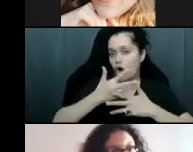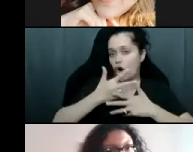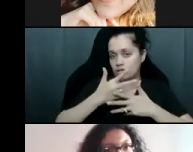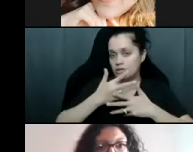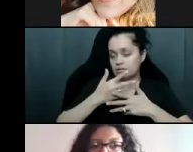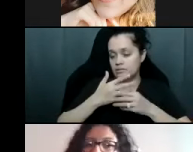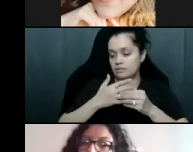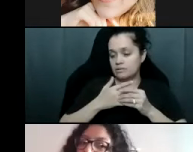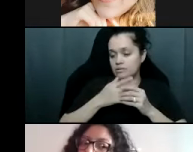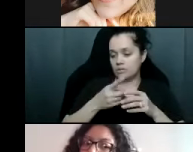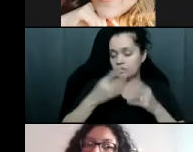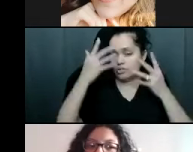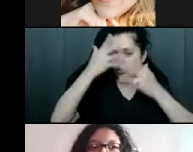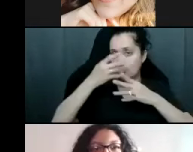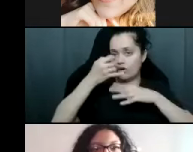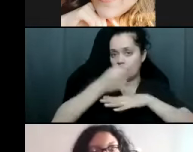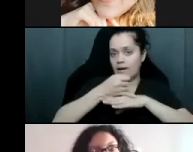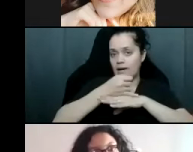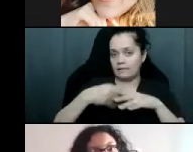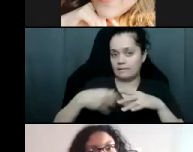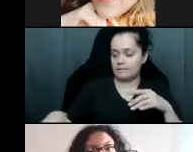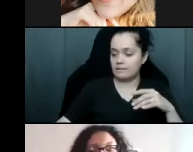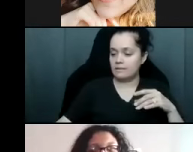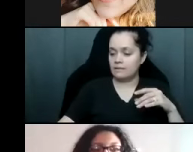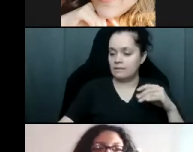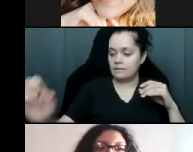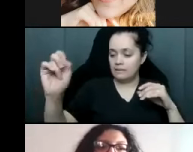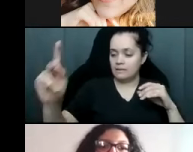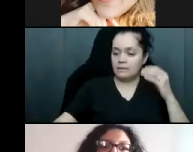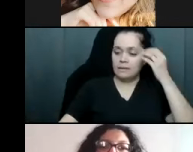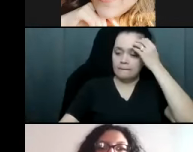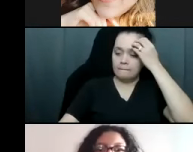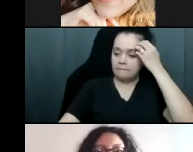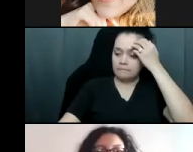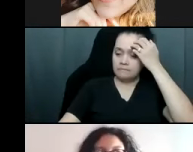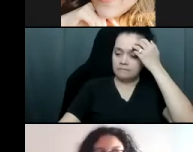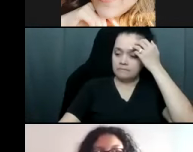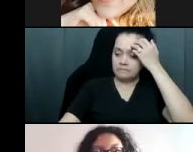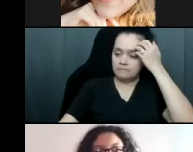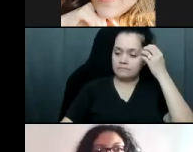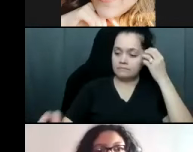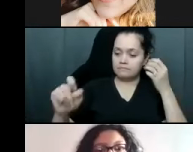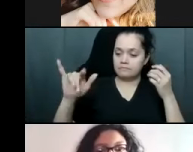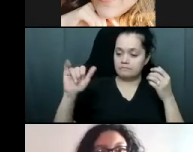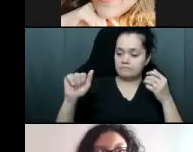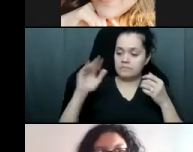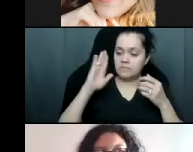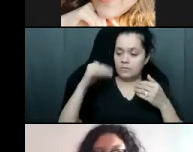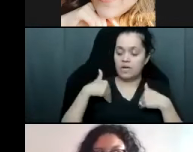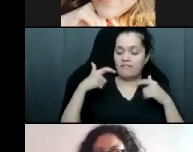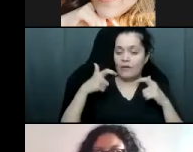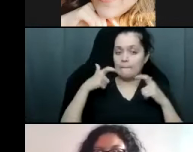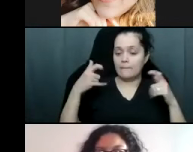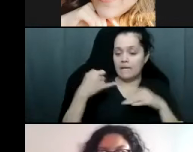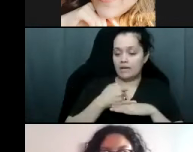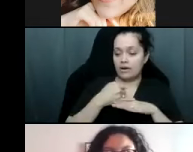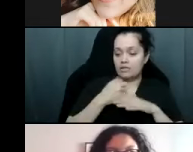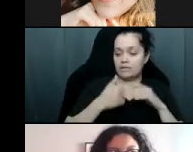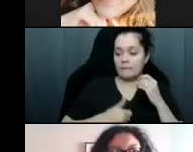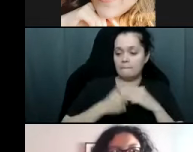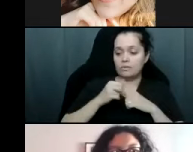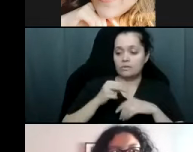are the dark islands. Okay, Melanesia is going to consist of bigger islands, mainly